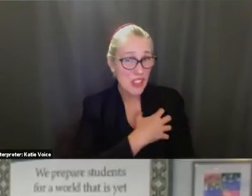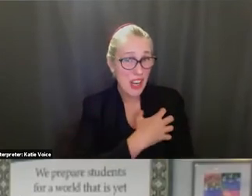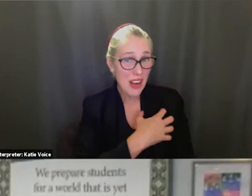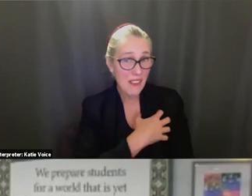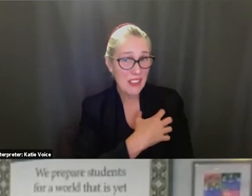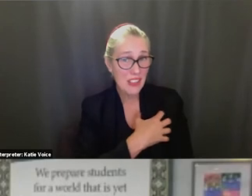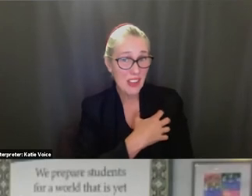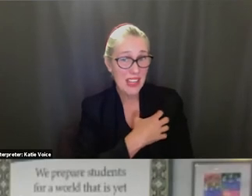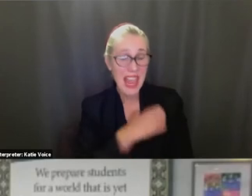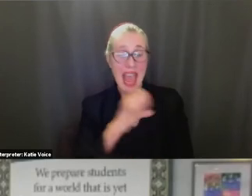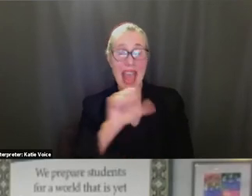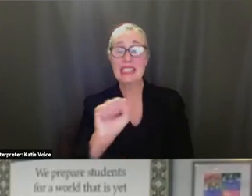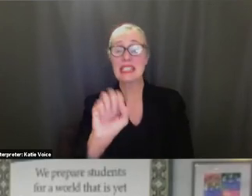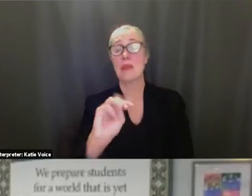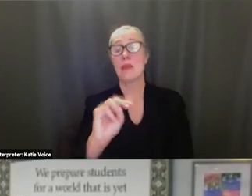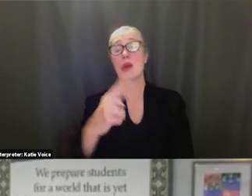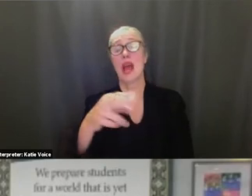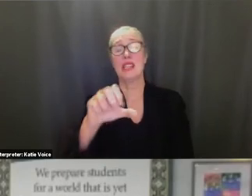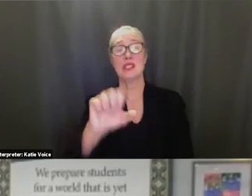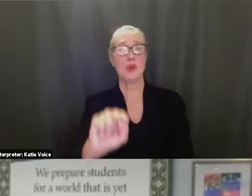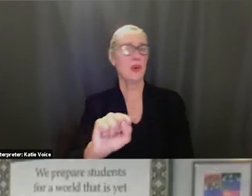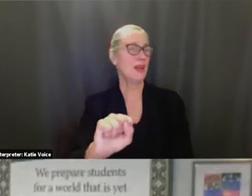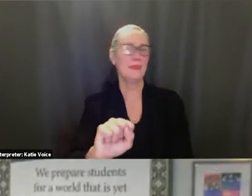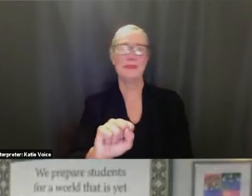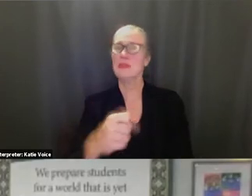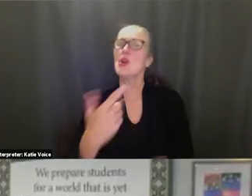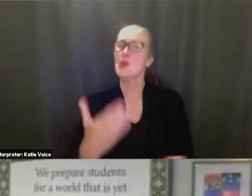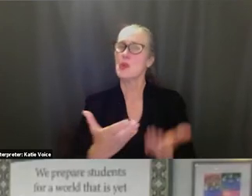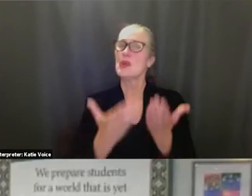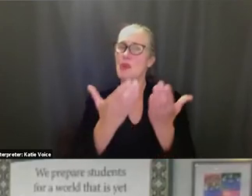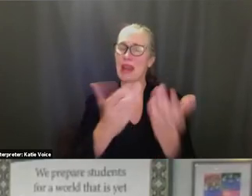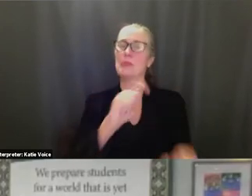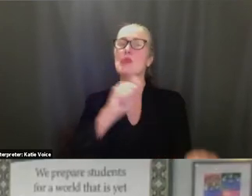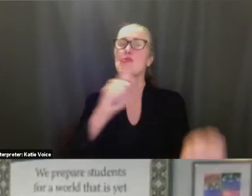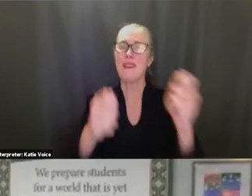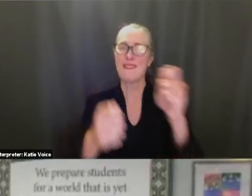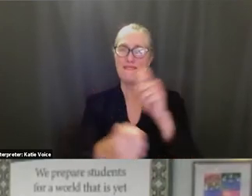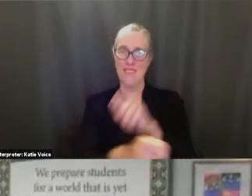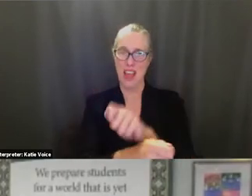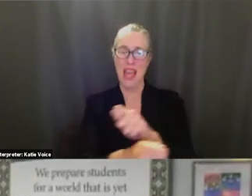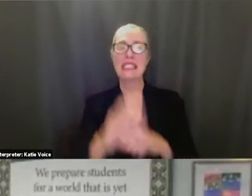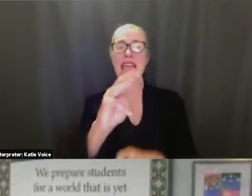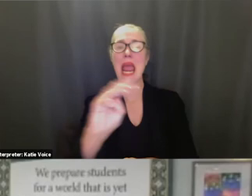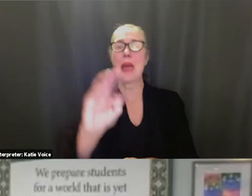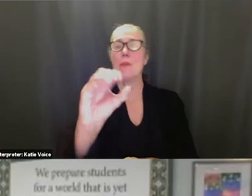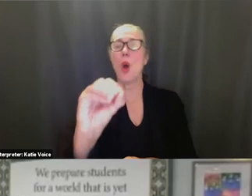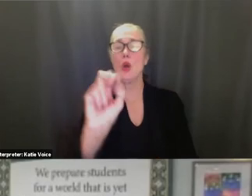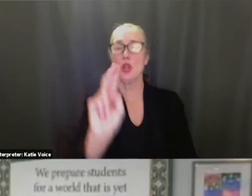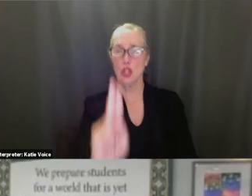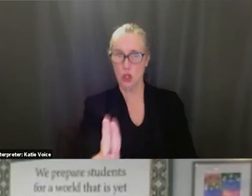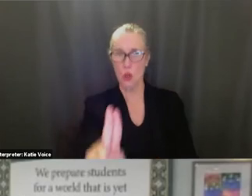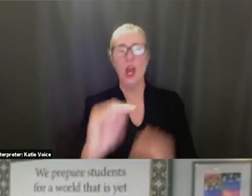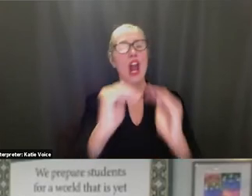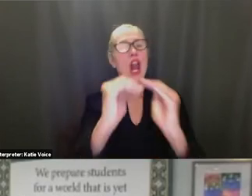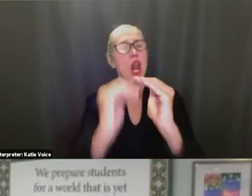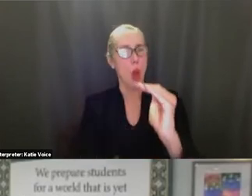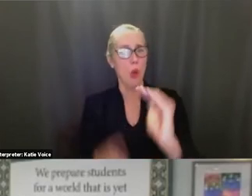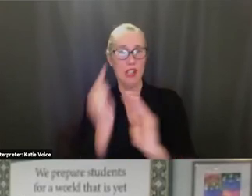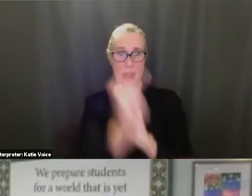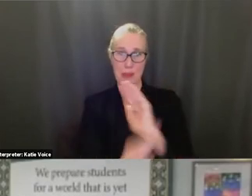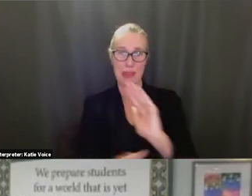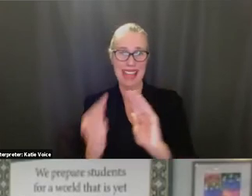at san marcos high school then we recommend a revised mou that contains a lower number of hours on